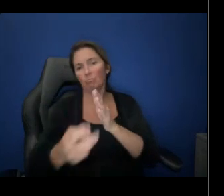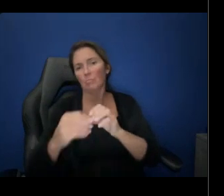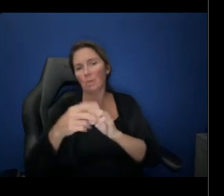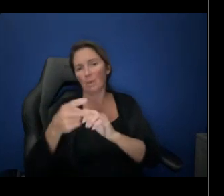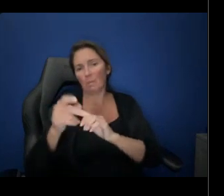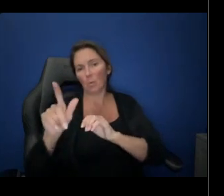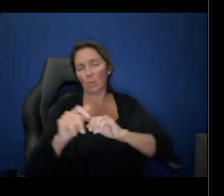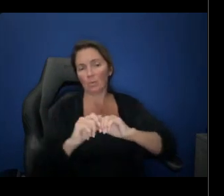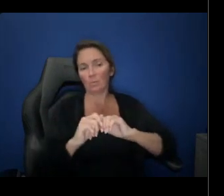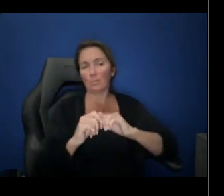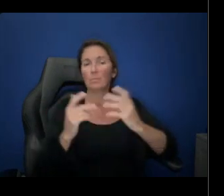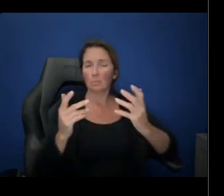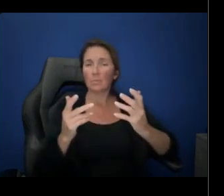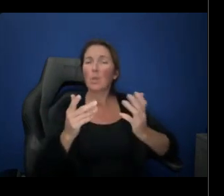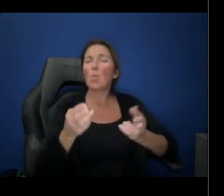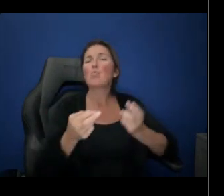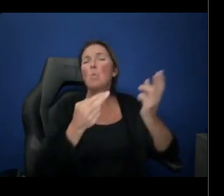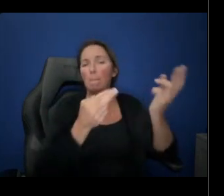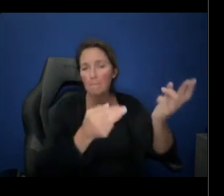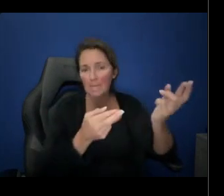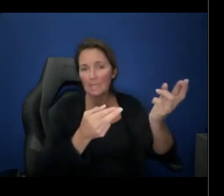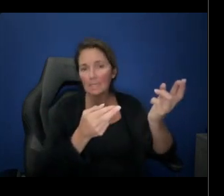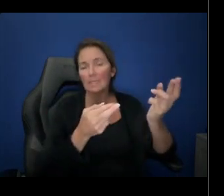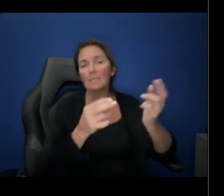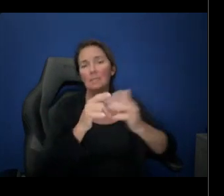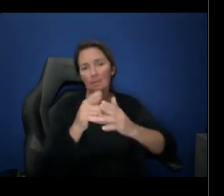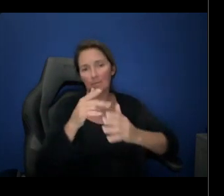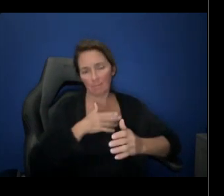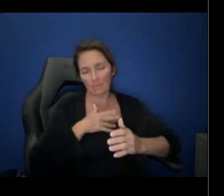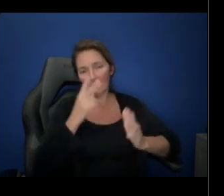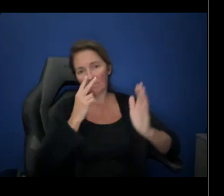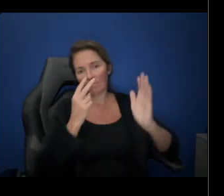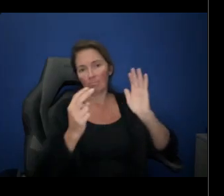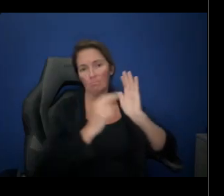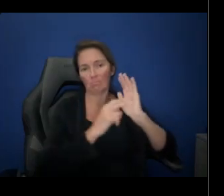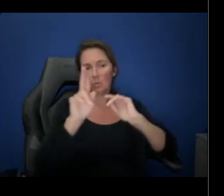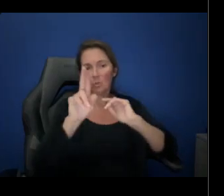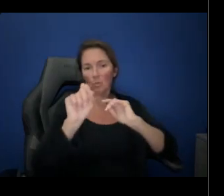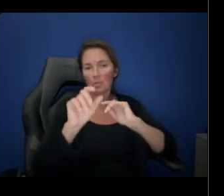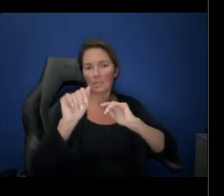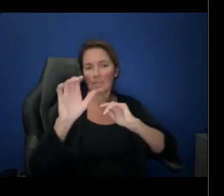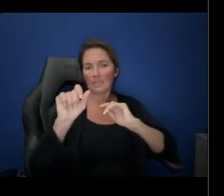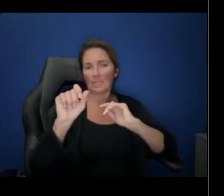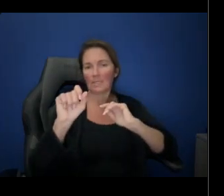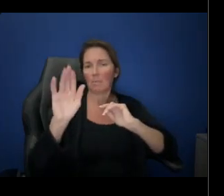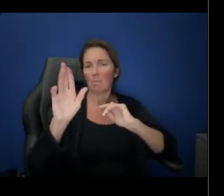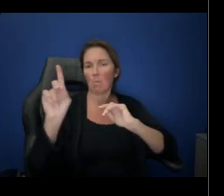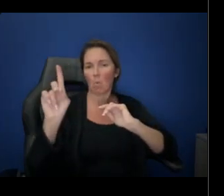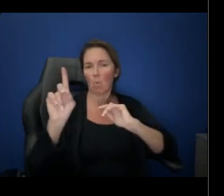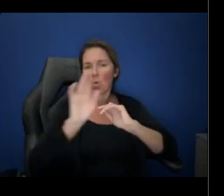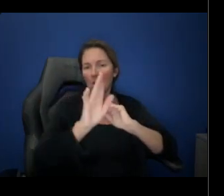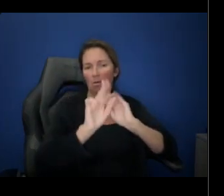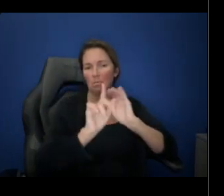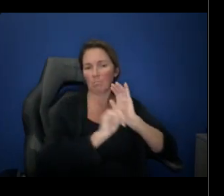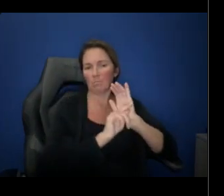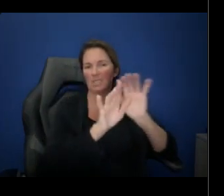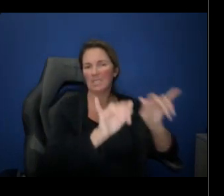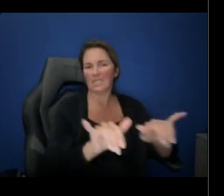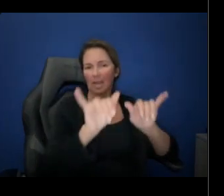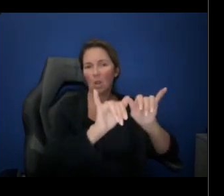pools. So it is recommended that you reference the U.S. Access Board's